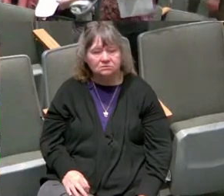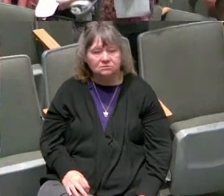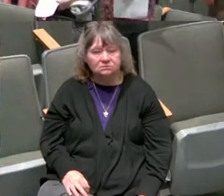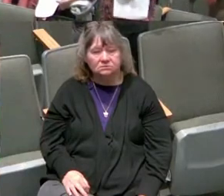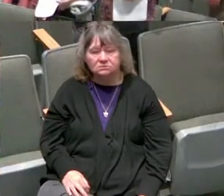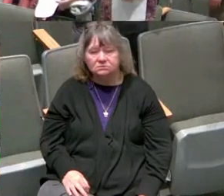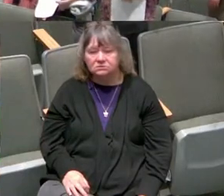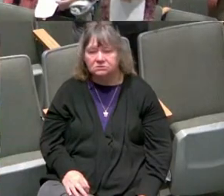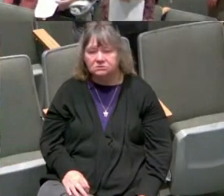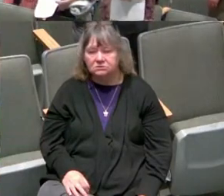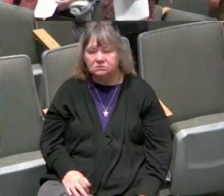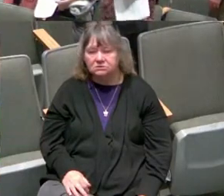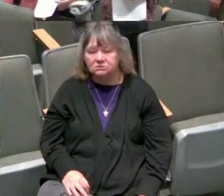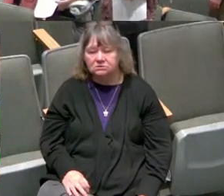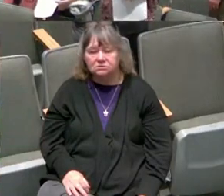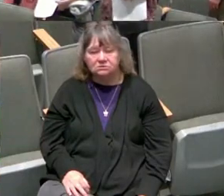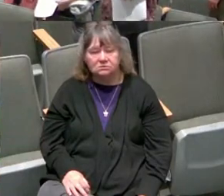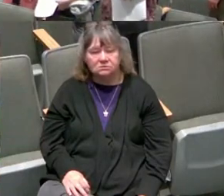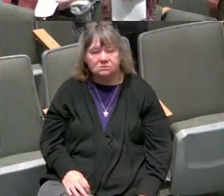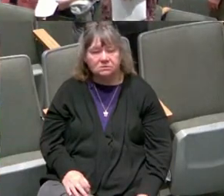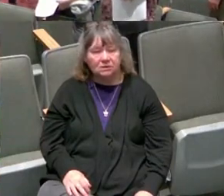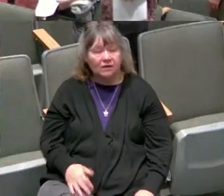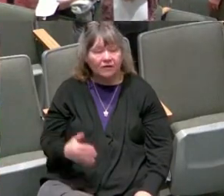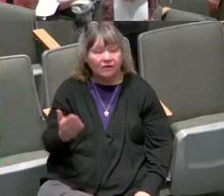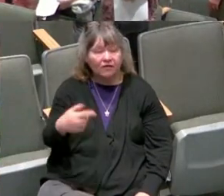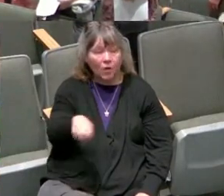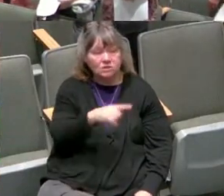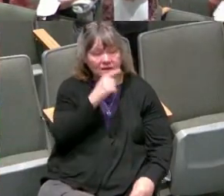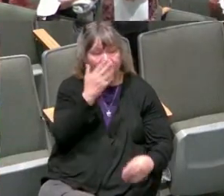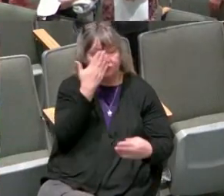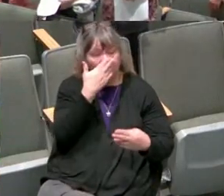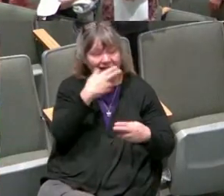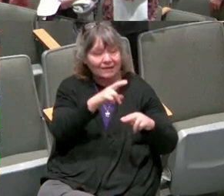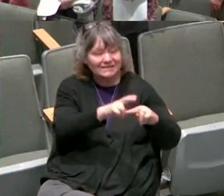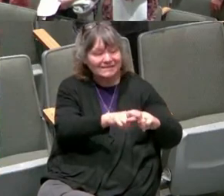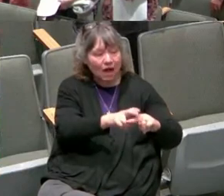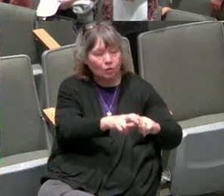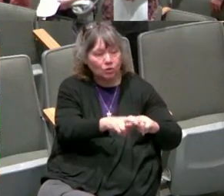thank you folks in front may be seated